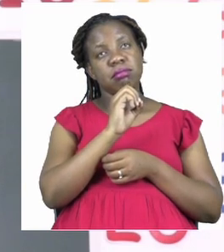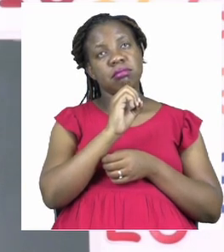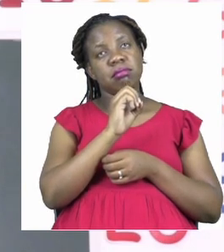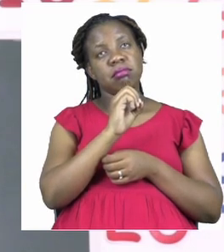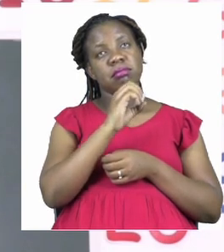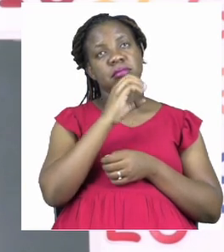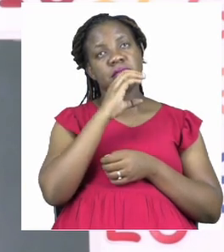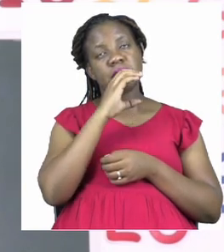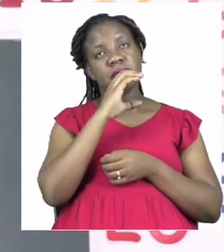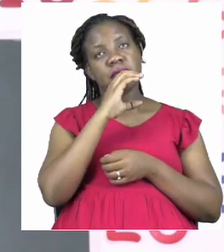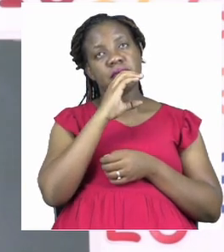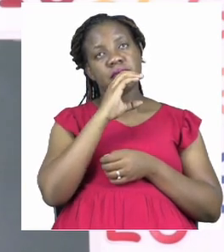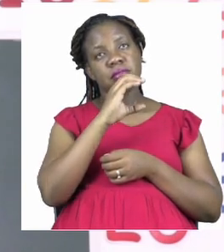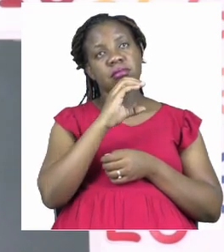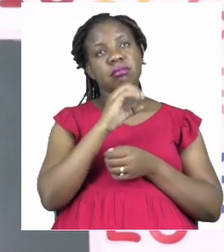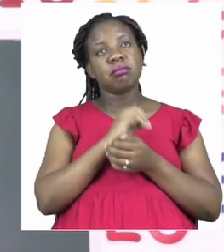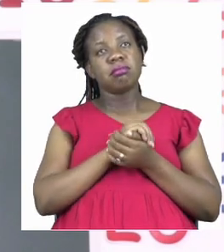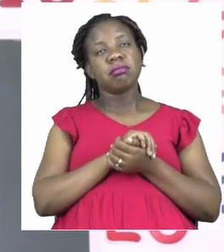equals 5.